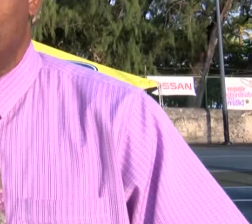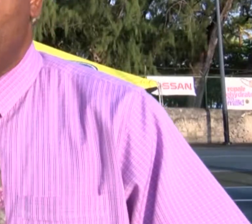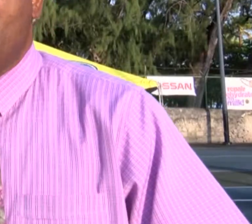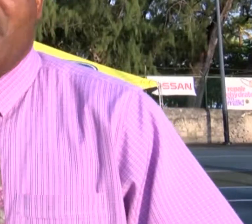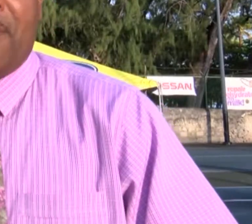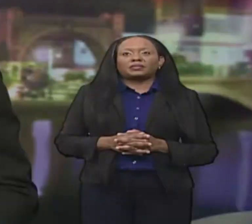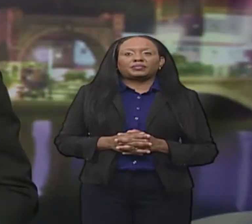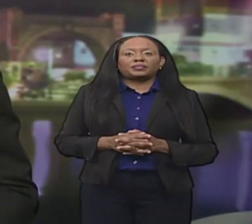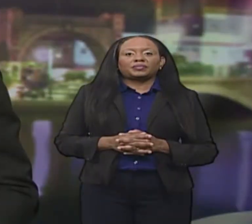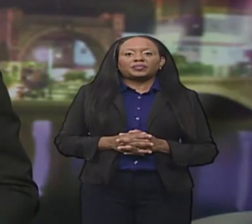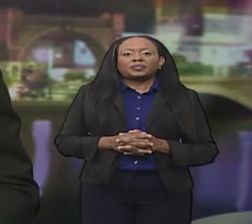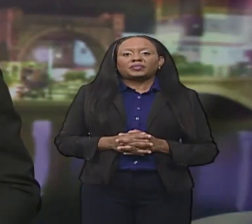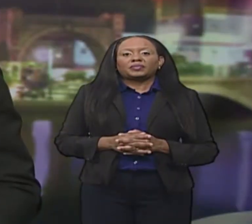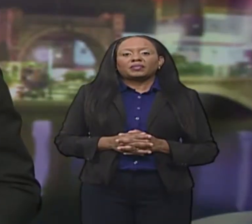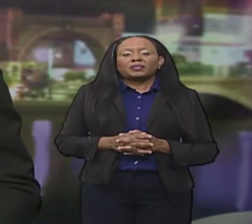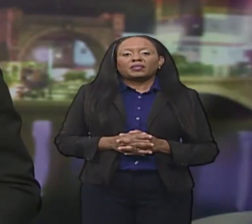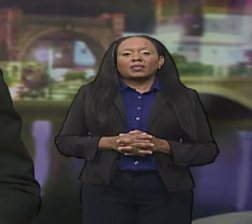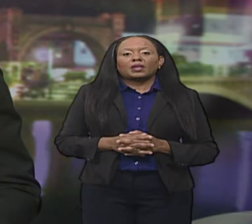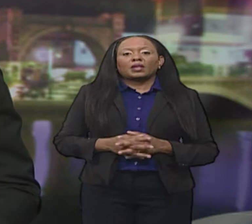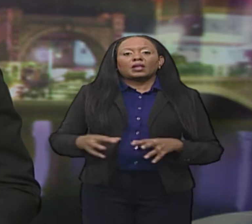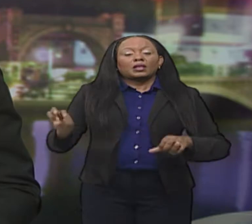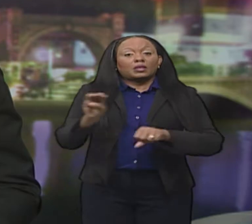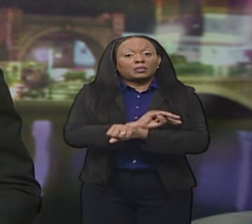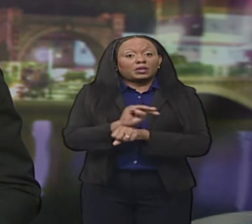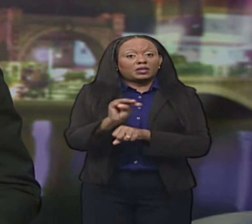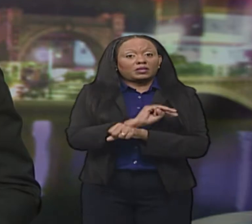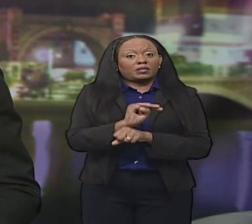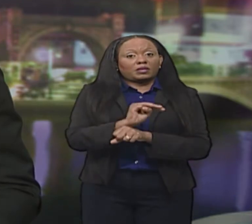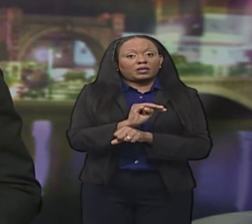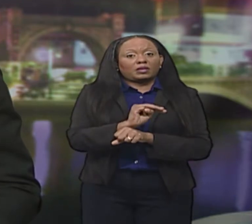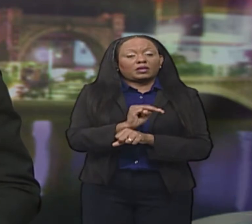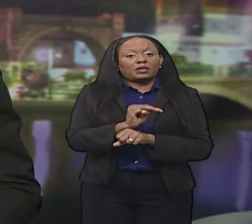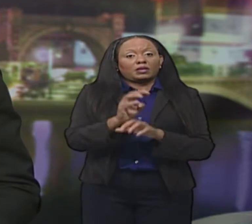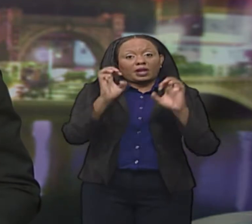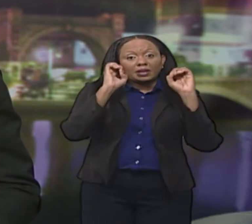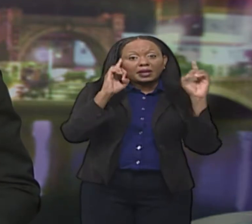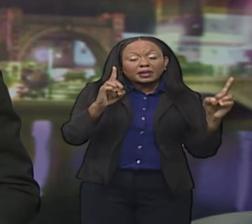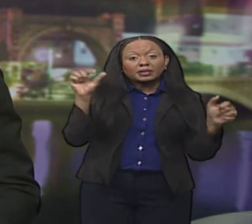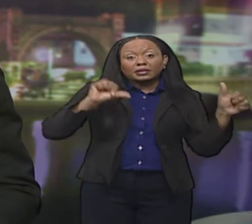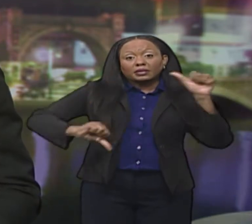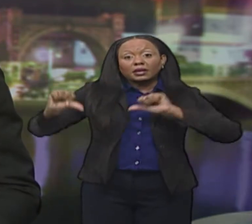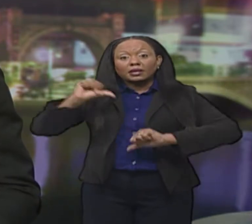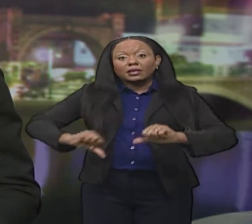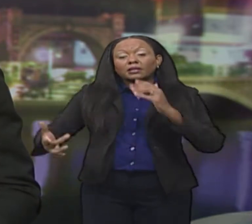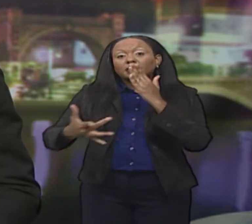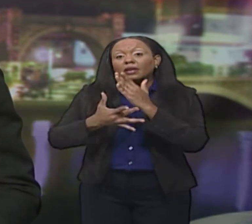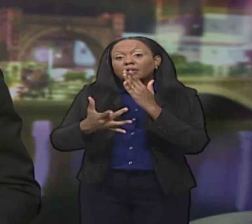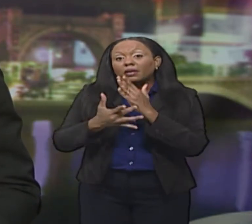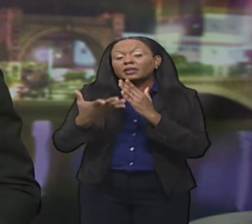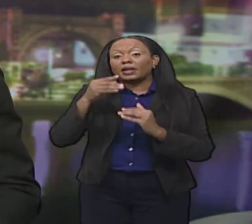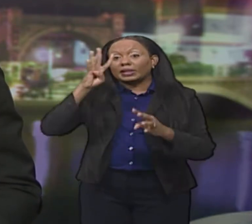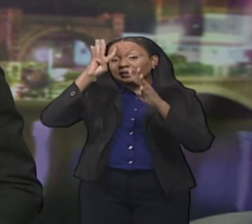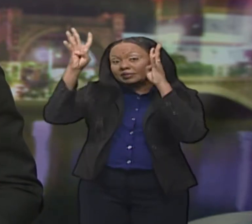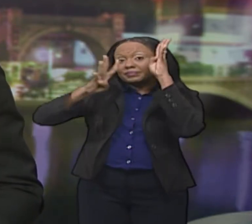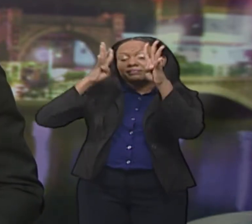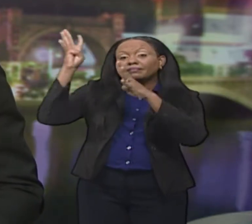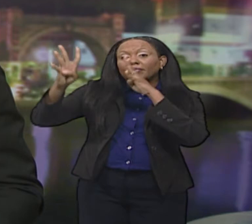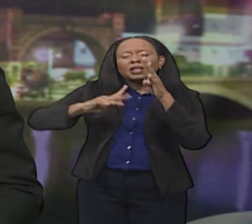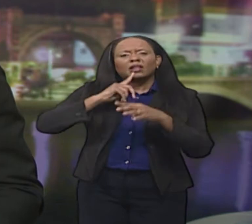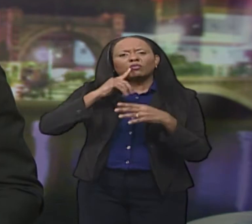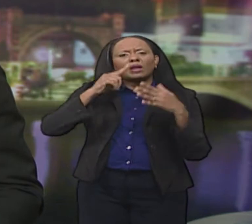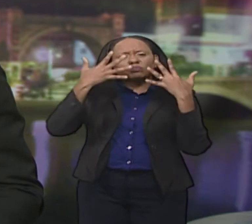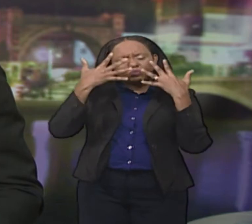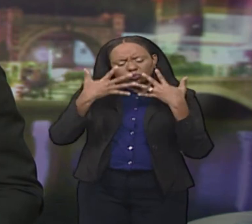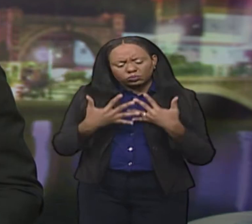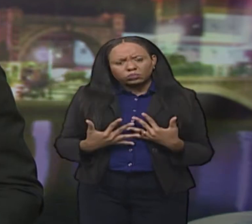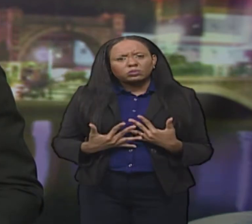stage. And in a release this evening, the Ministry of Education, Science, Technology and Innovation says it is